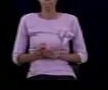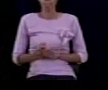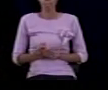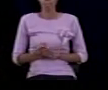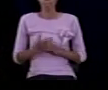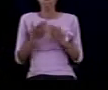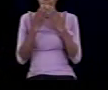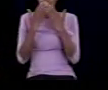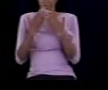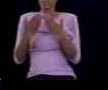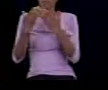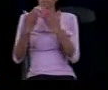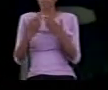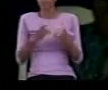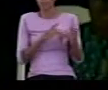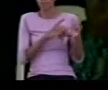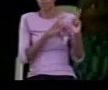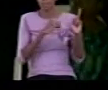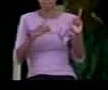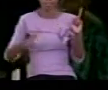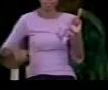Lord. Thank you,